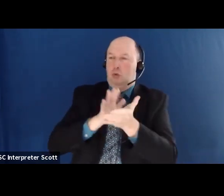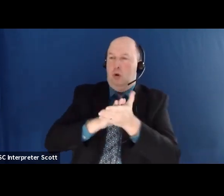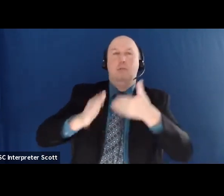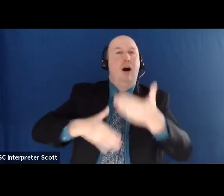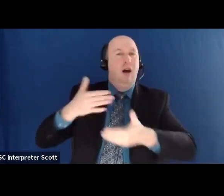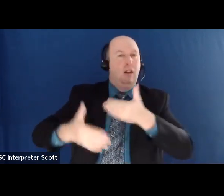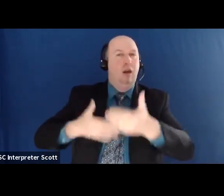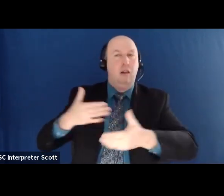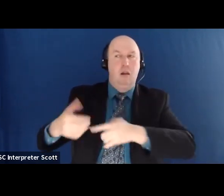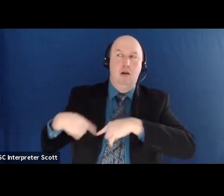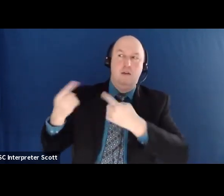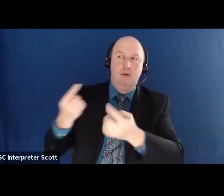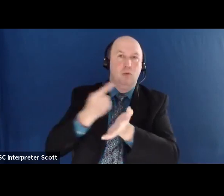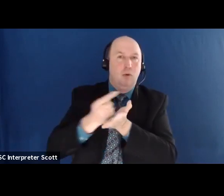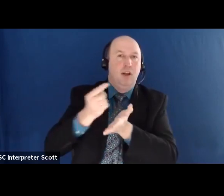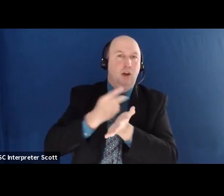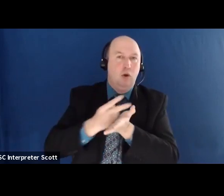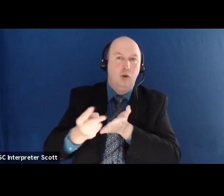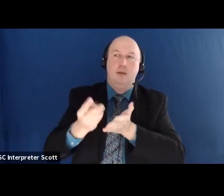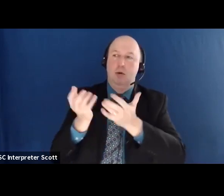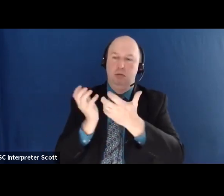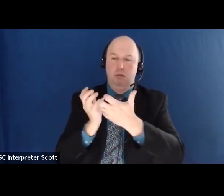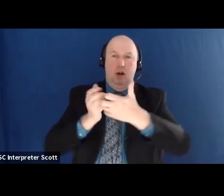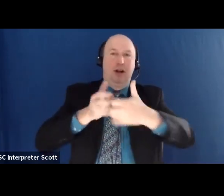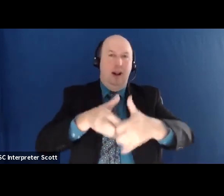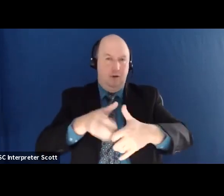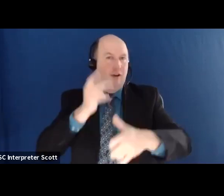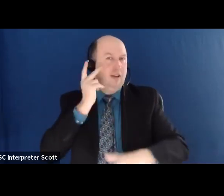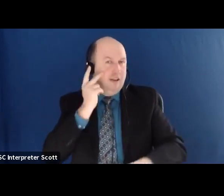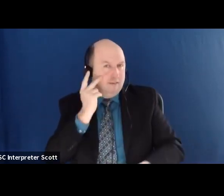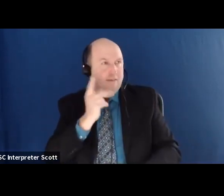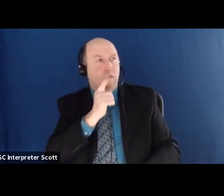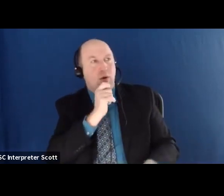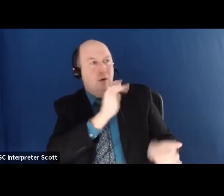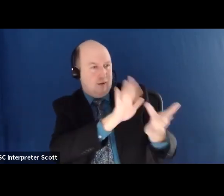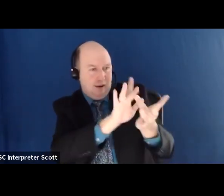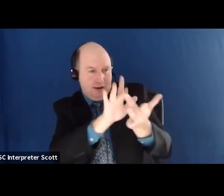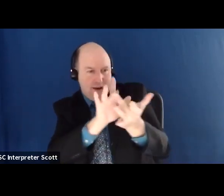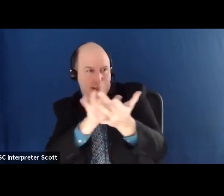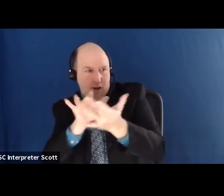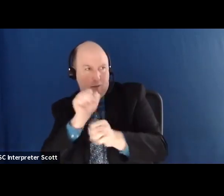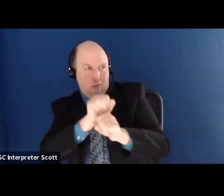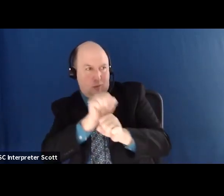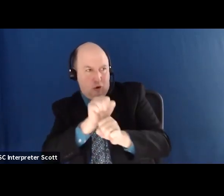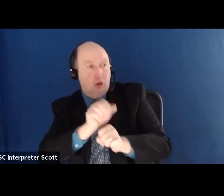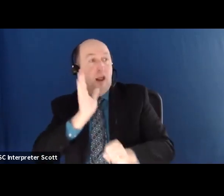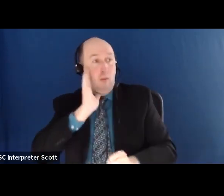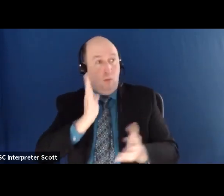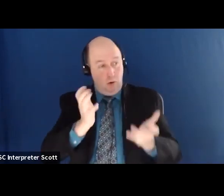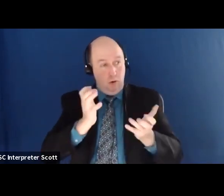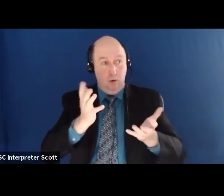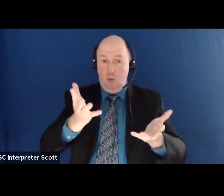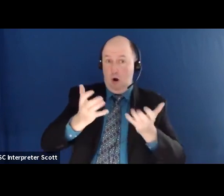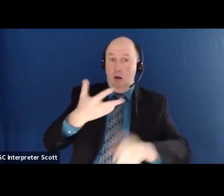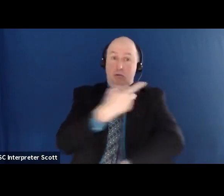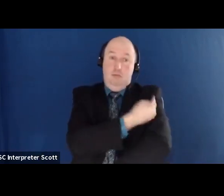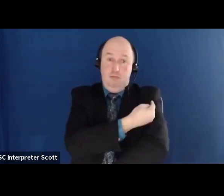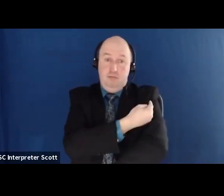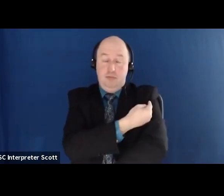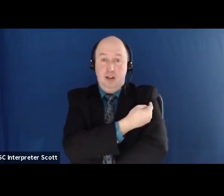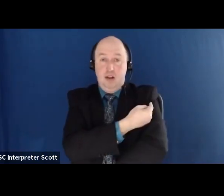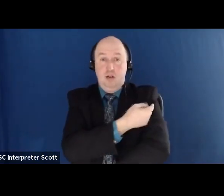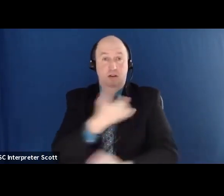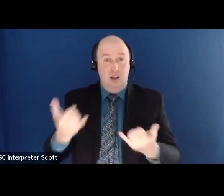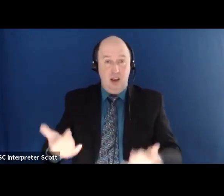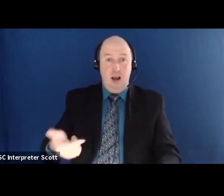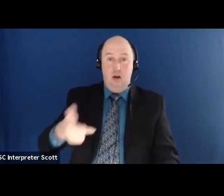working on the last couple of weeks to make sure they have contact with their employees who are going to get vaccinated. Well, all we need to do